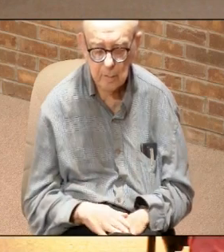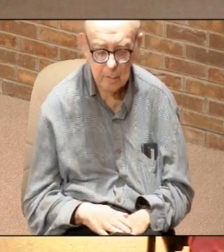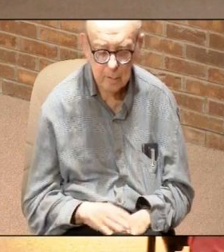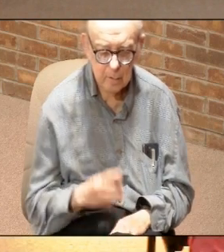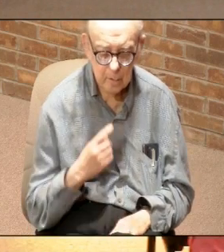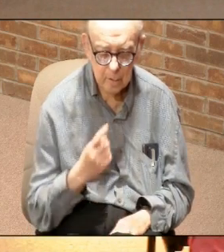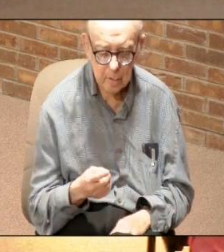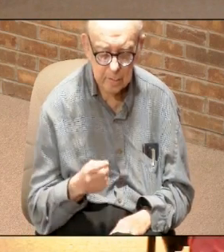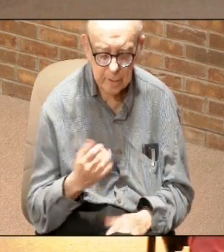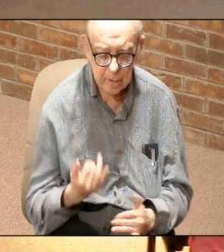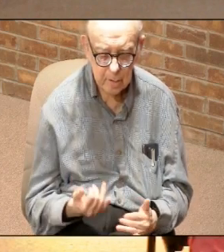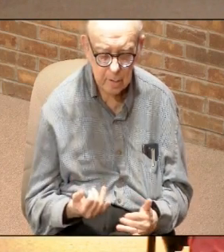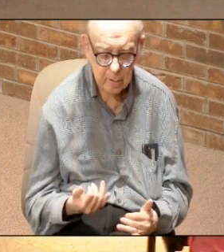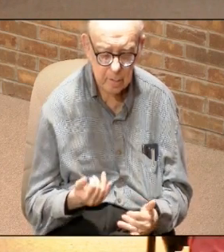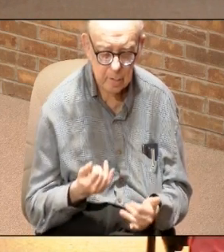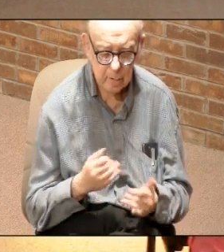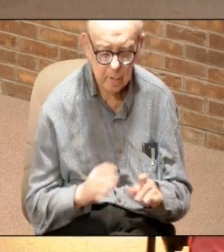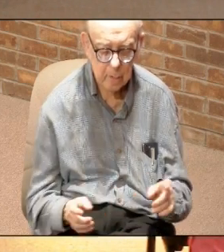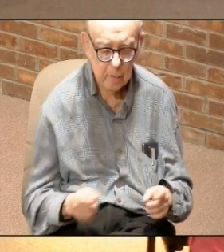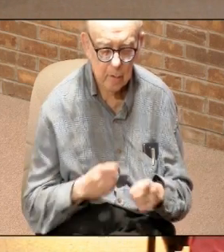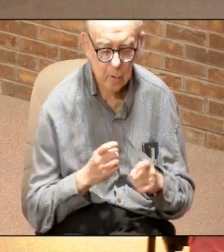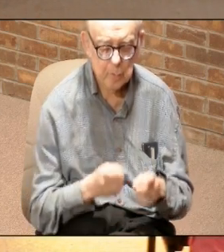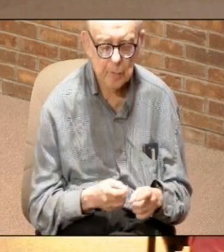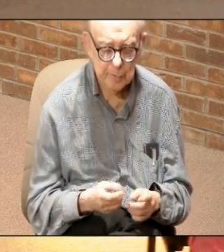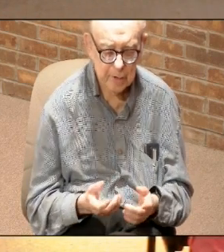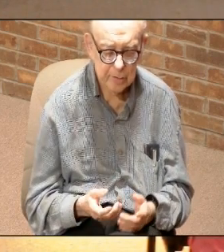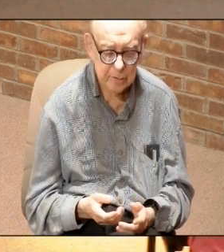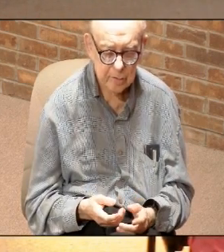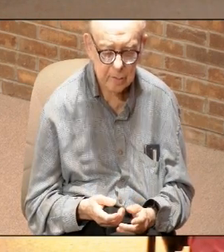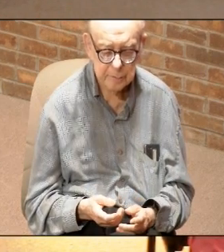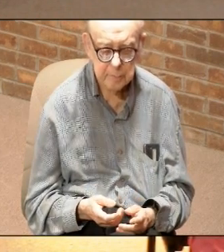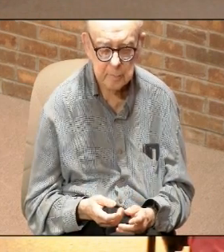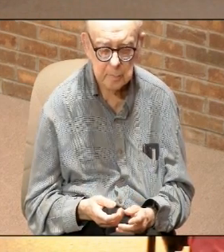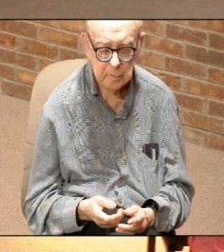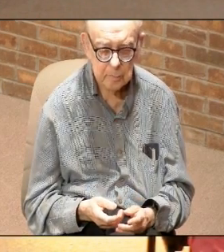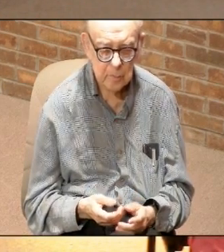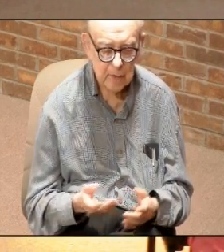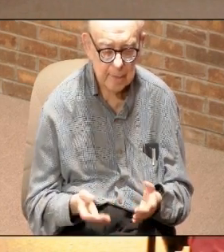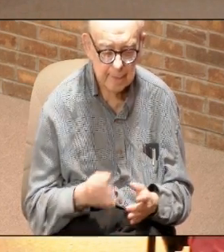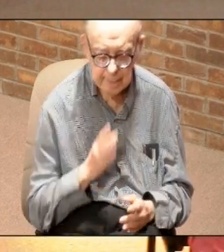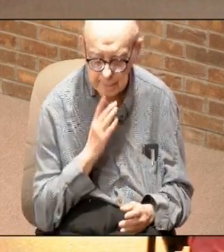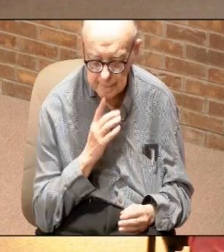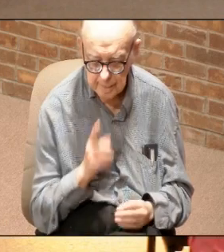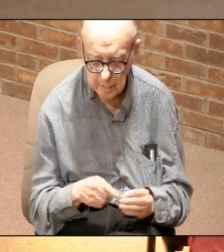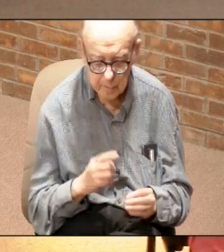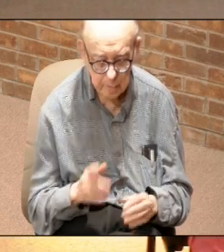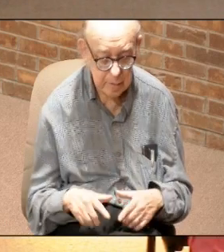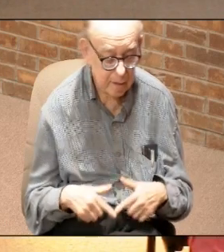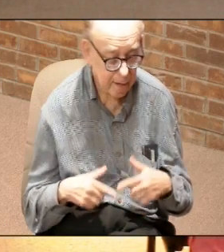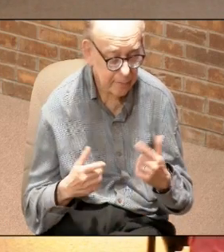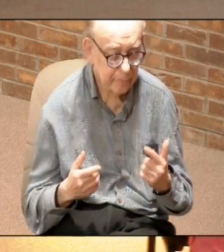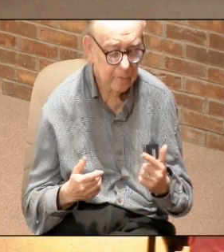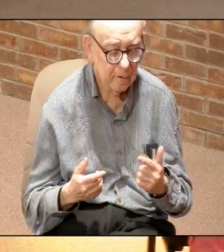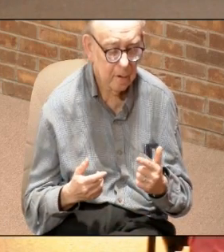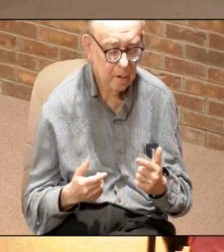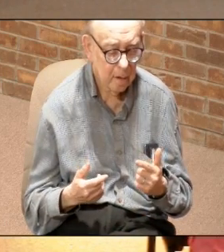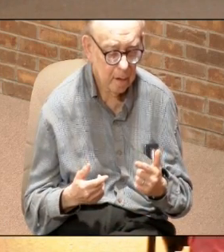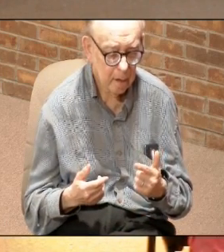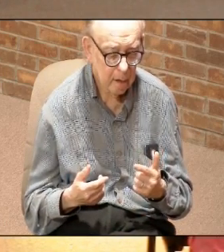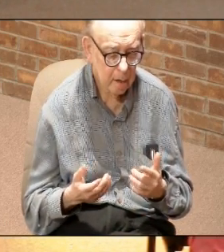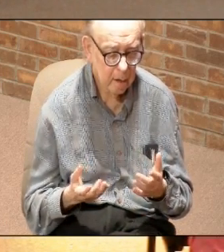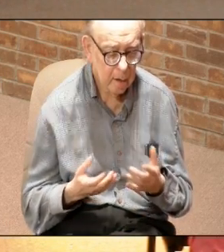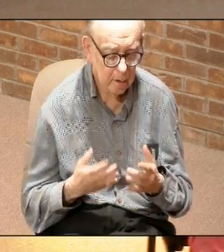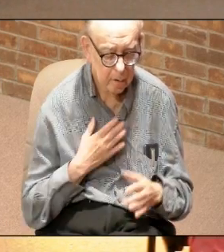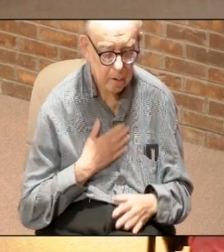And I say this to you, open the presents up. You want to talk about a life that you